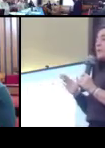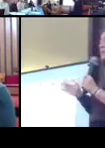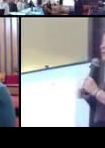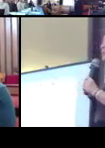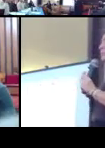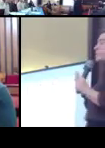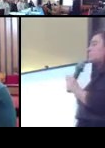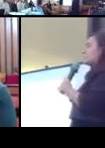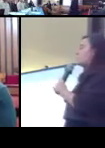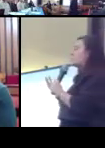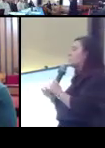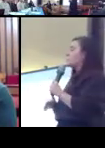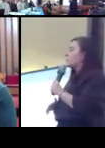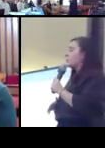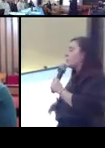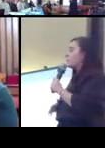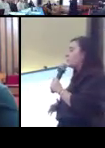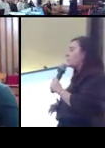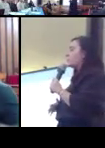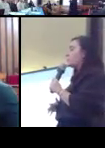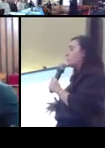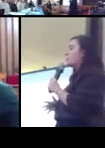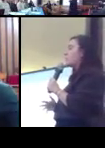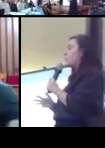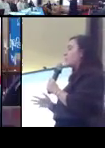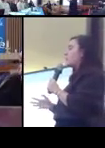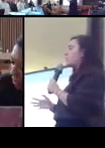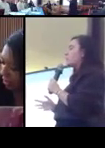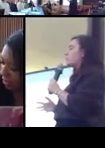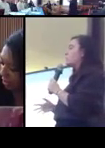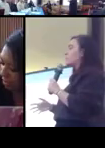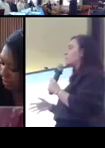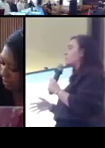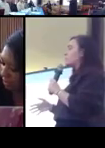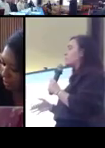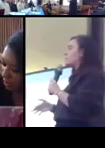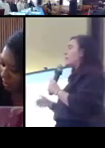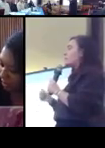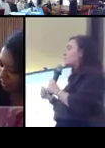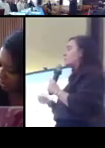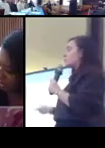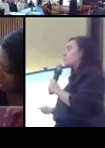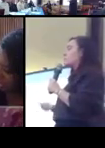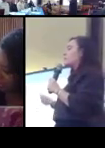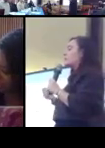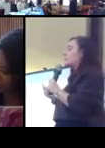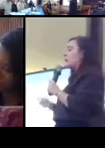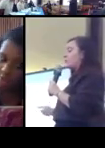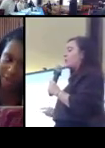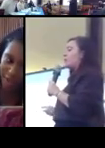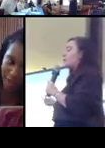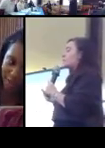Is another component of the transportation mobility chapter, where the walking network is related to access to